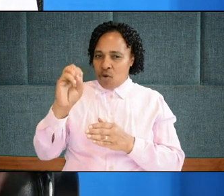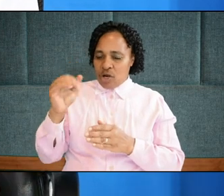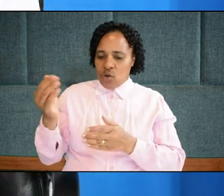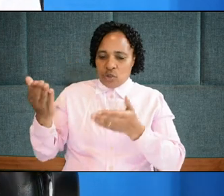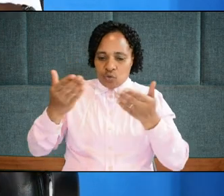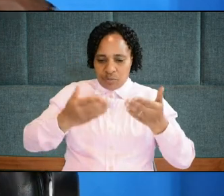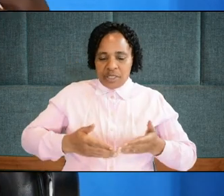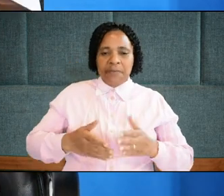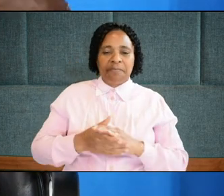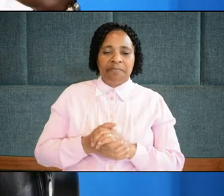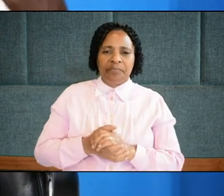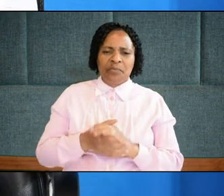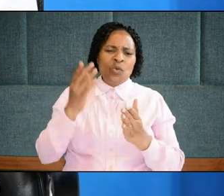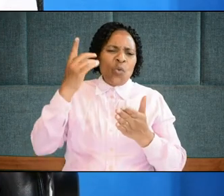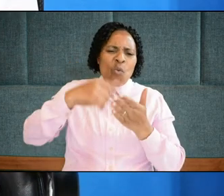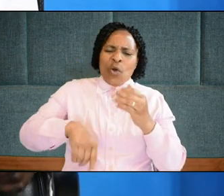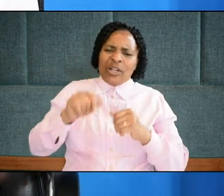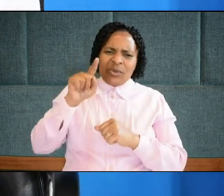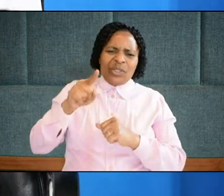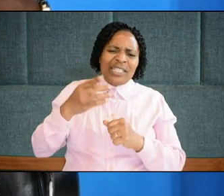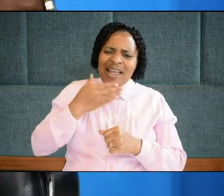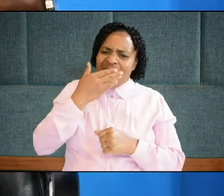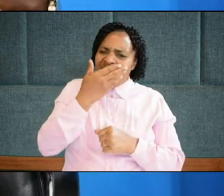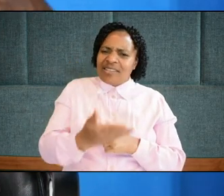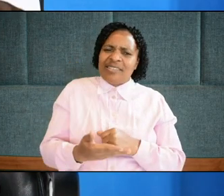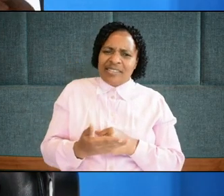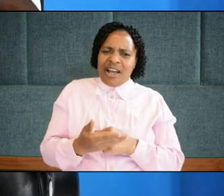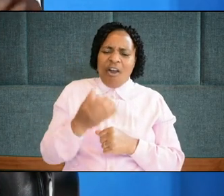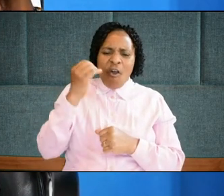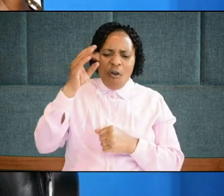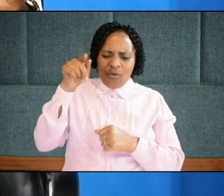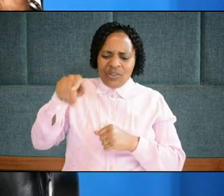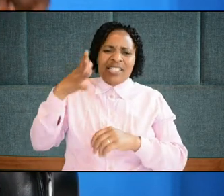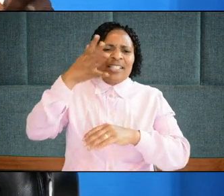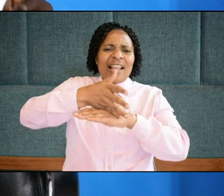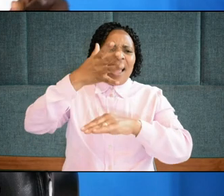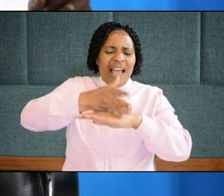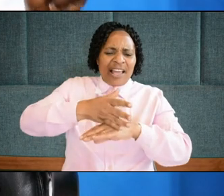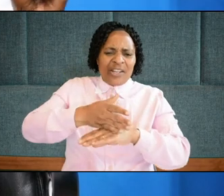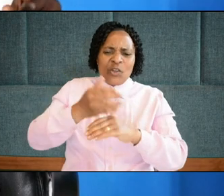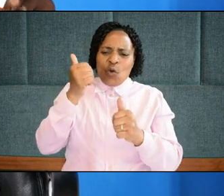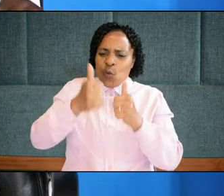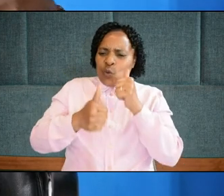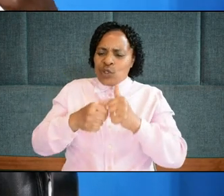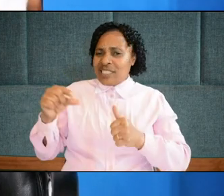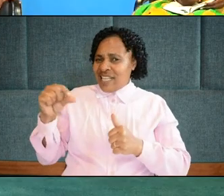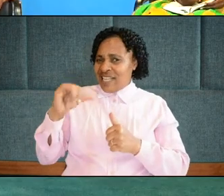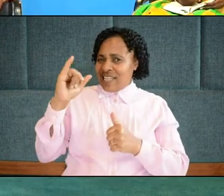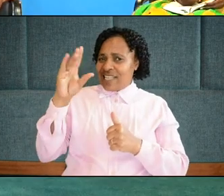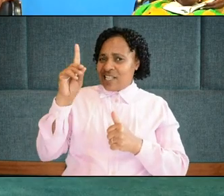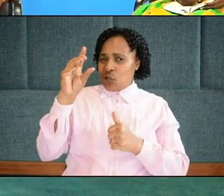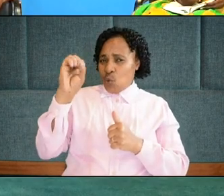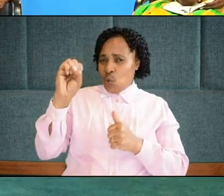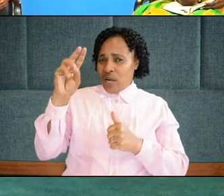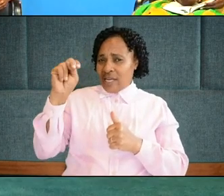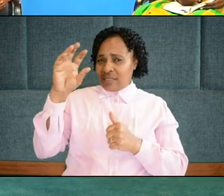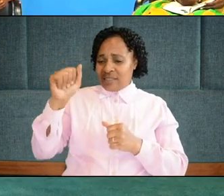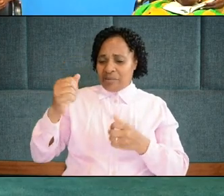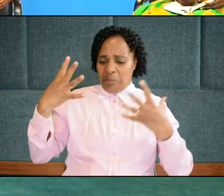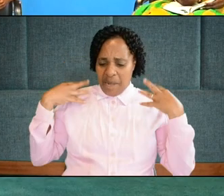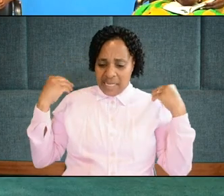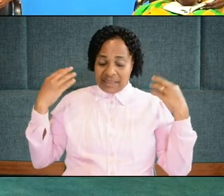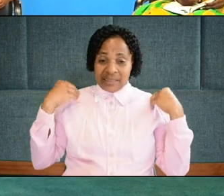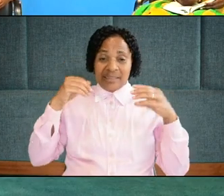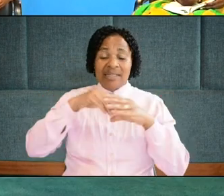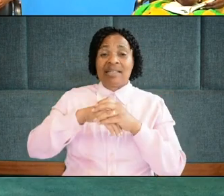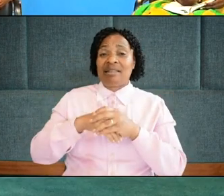I want to bring you in here. What were the results of the deception that the Gibeonites practiced on the Israelites? So